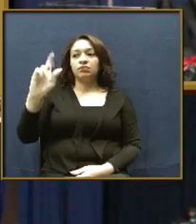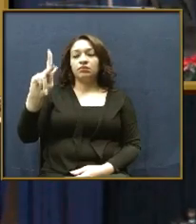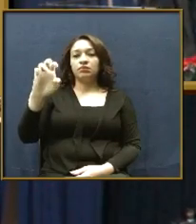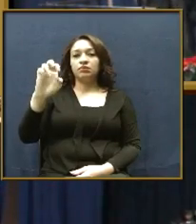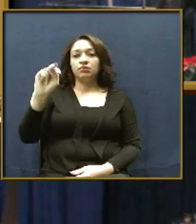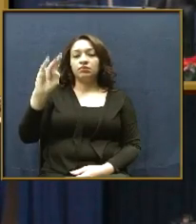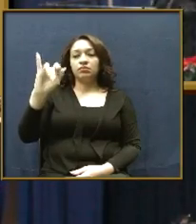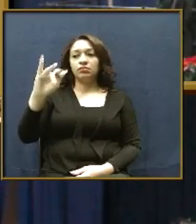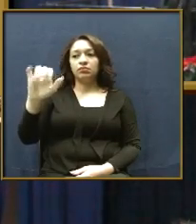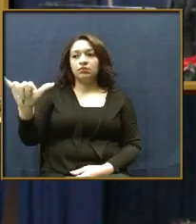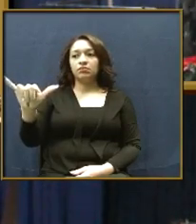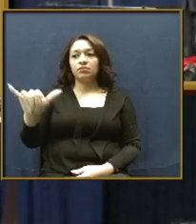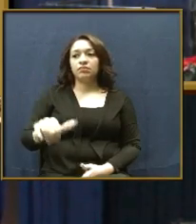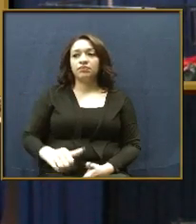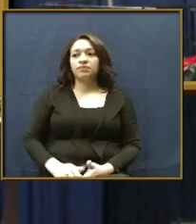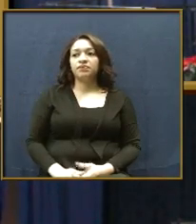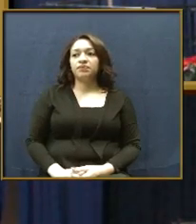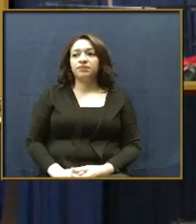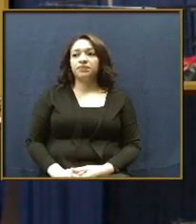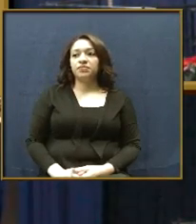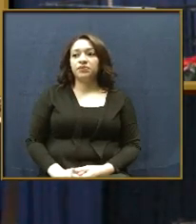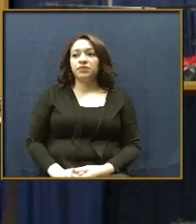Farron Jade Tanik Miller.